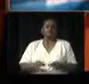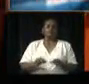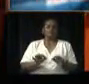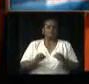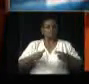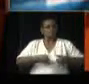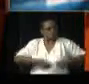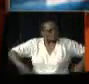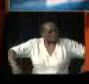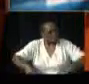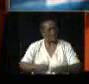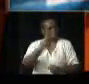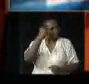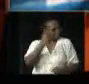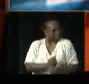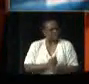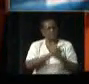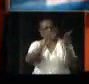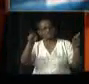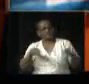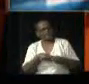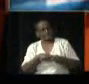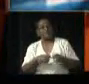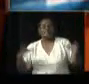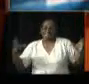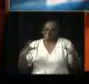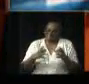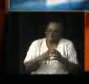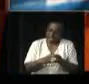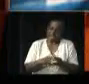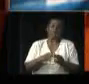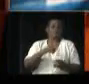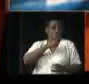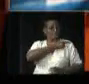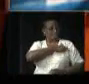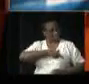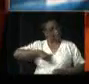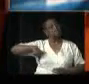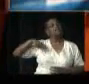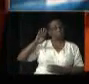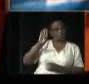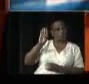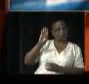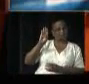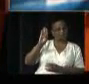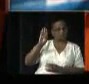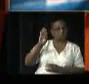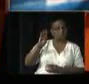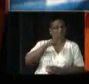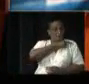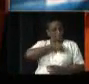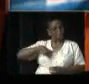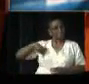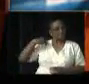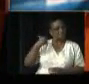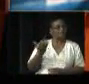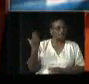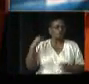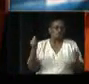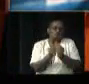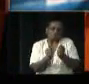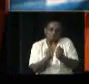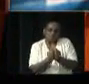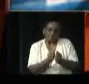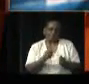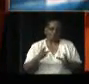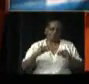have called for a social security system and the introduction of a minimum wage in Suriname. On